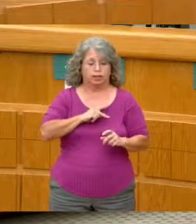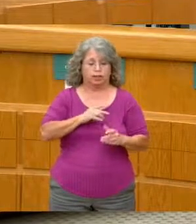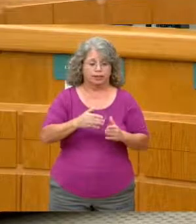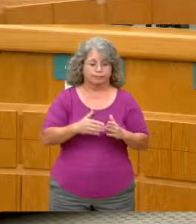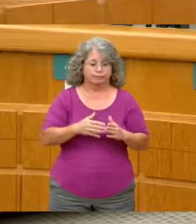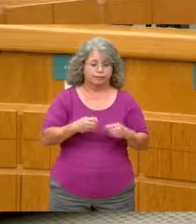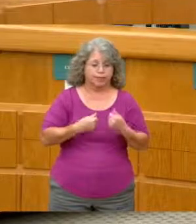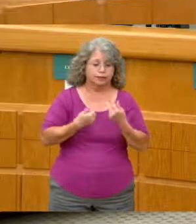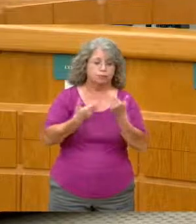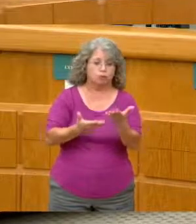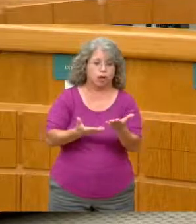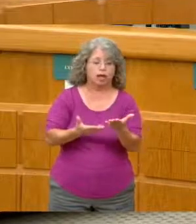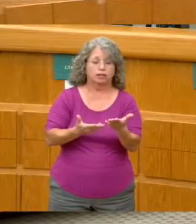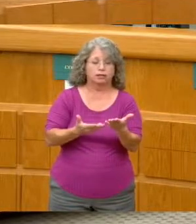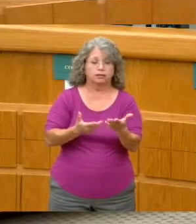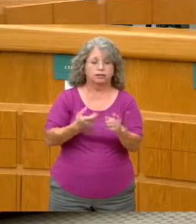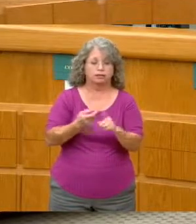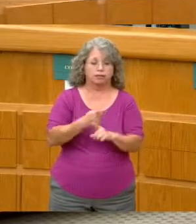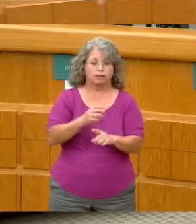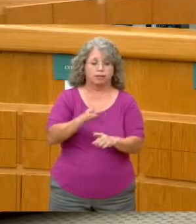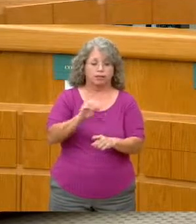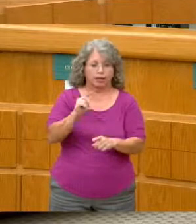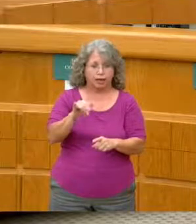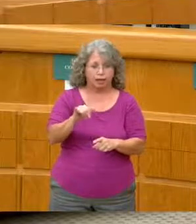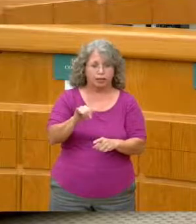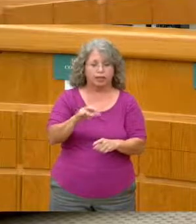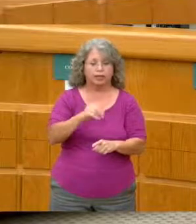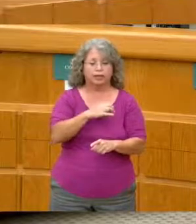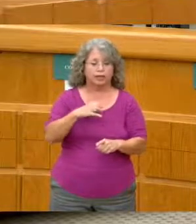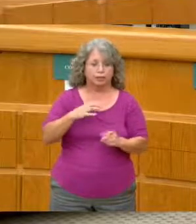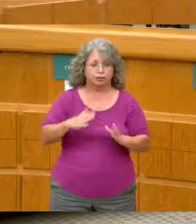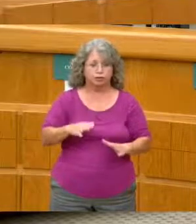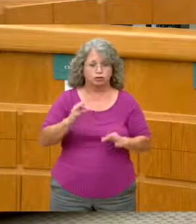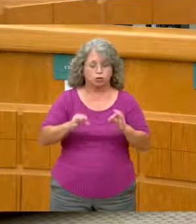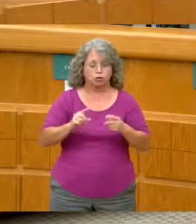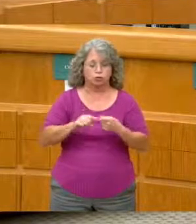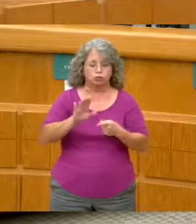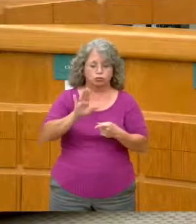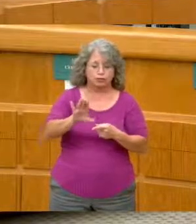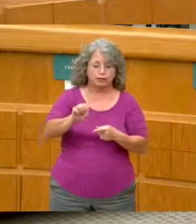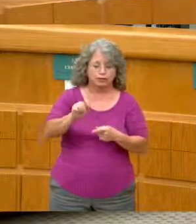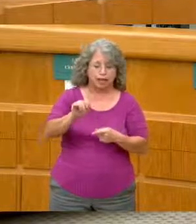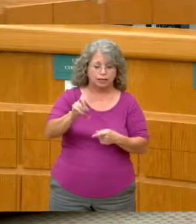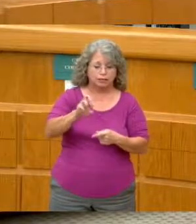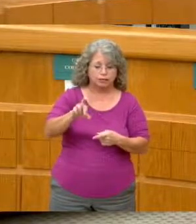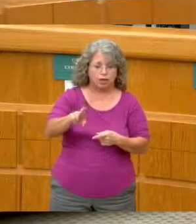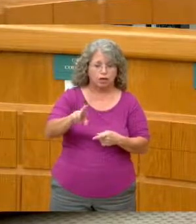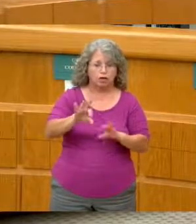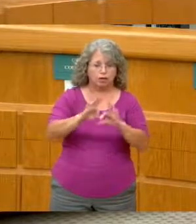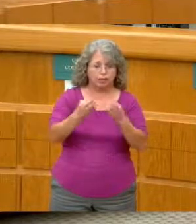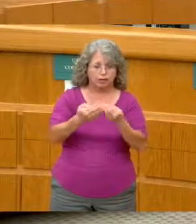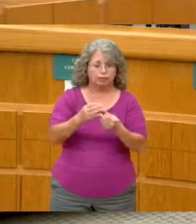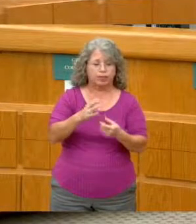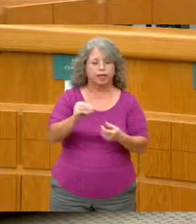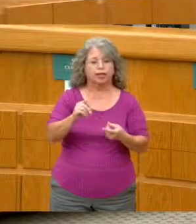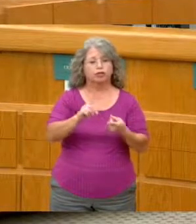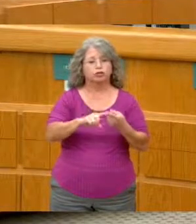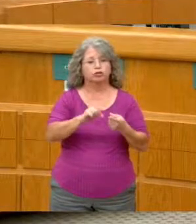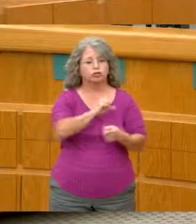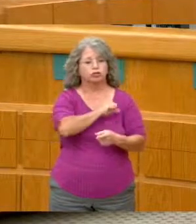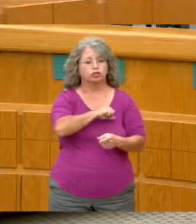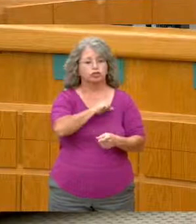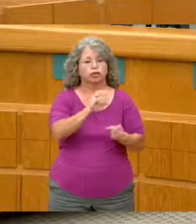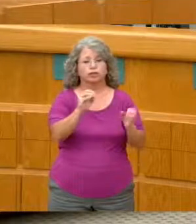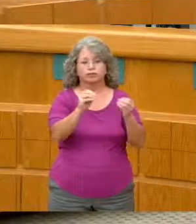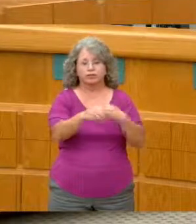of Nueces County and particularly Commissioner's Court our deepest sympathies to the Salazar family and to